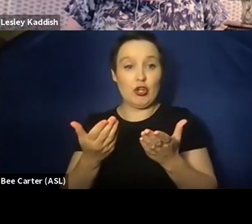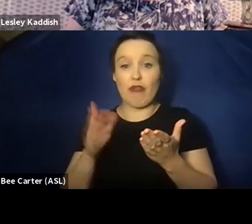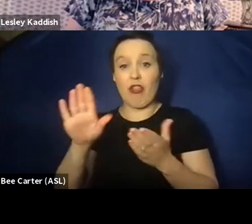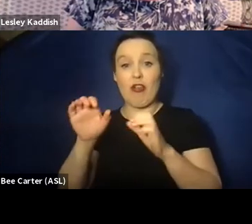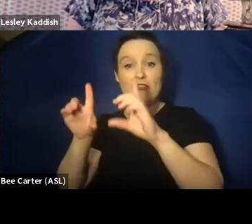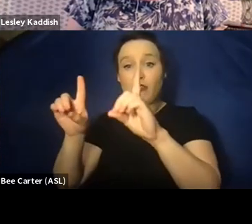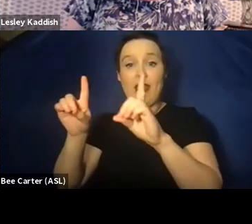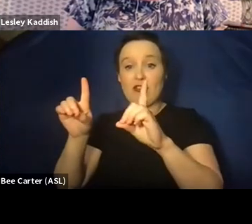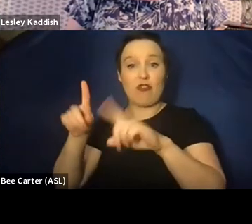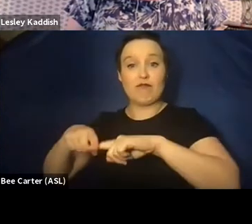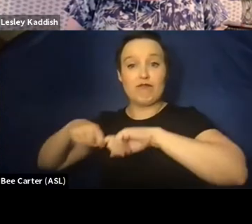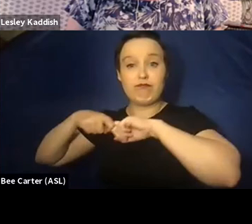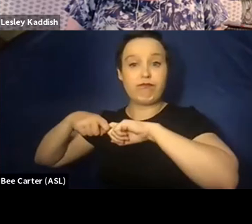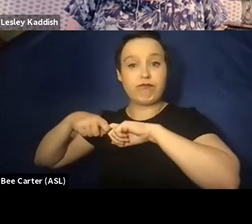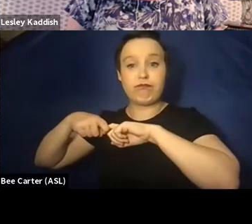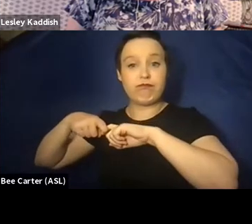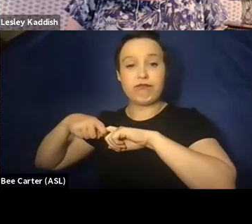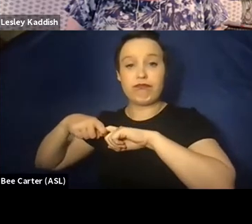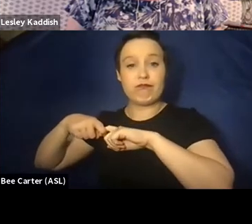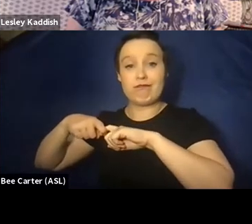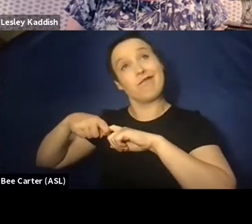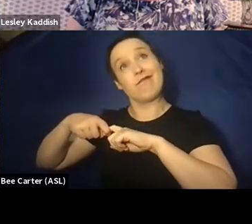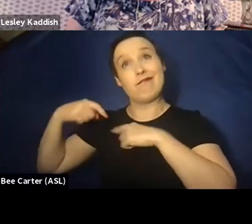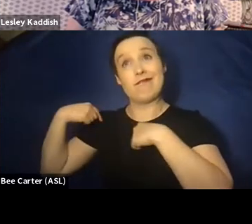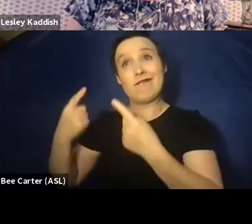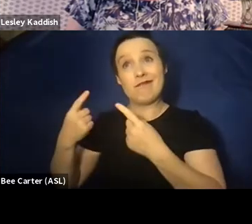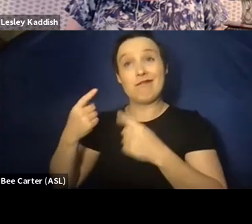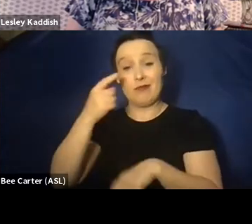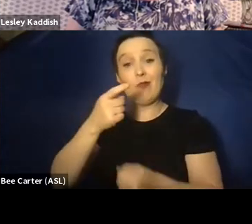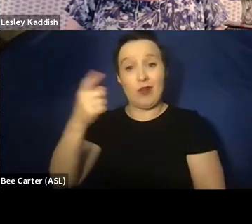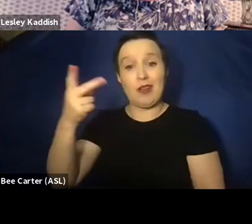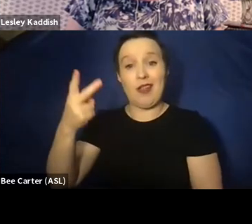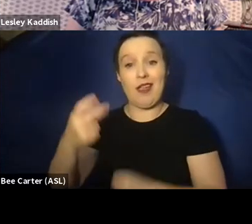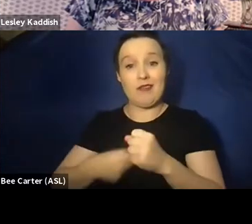on hold for the last year and a half.